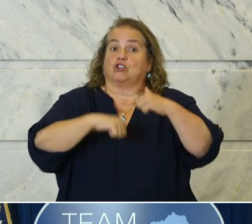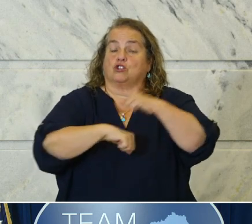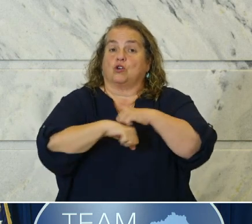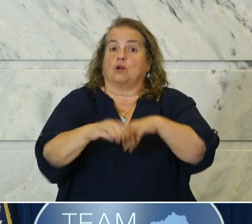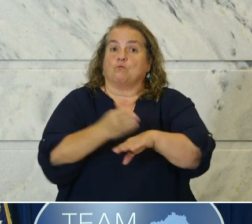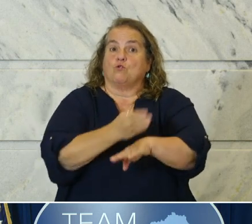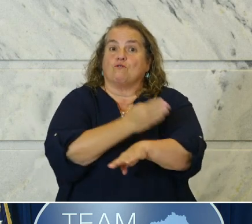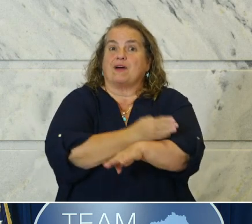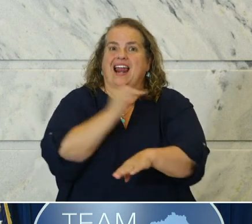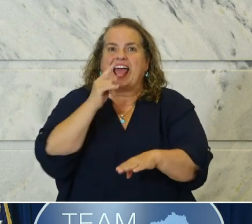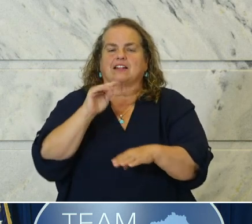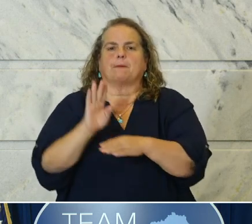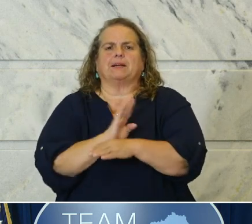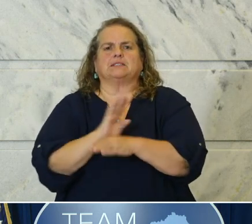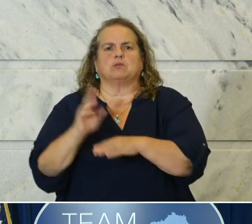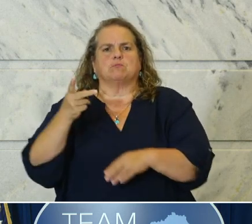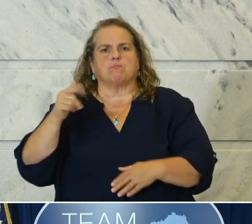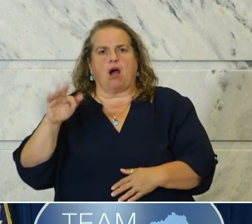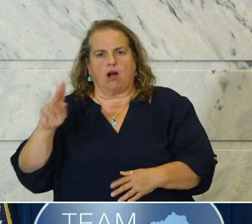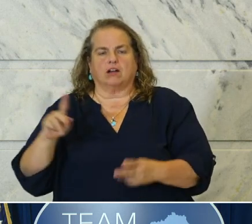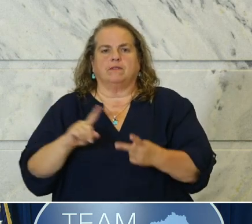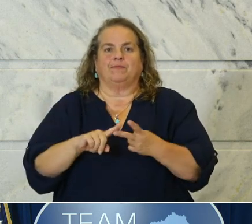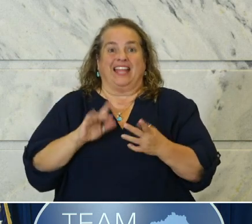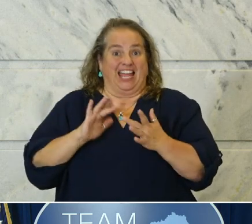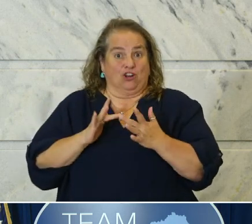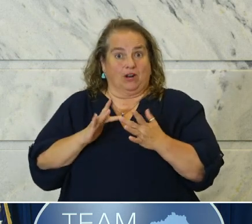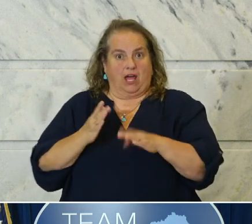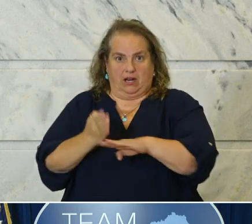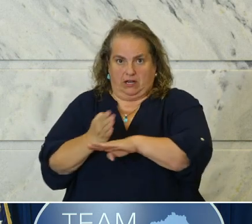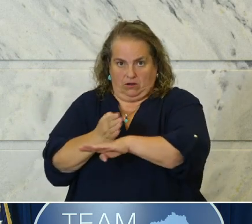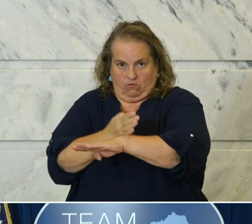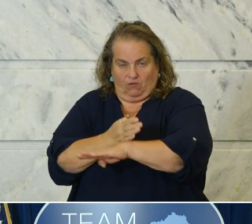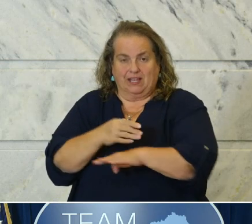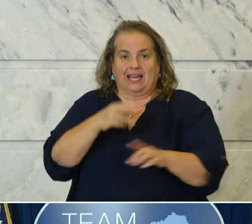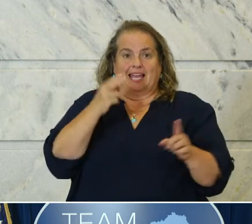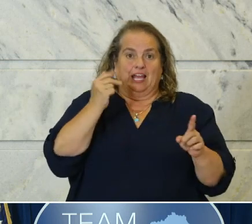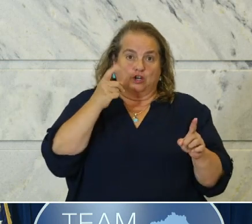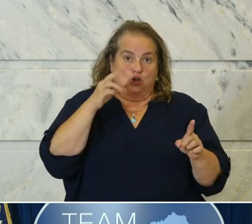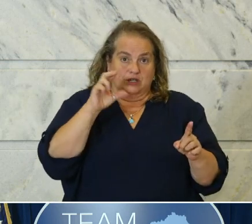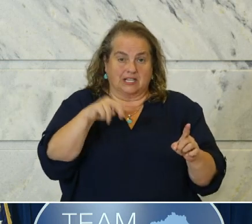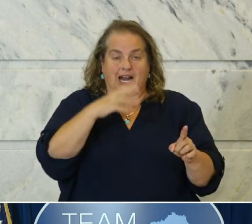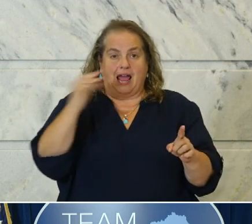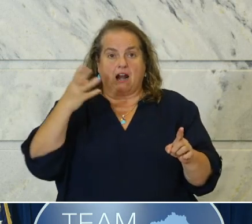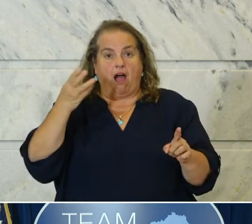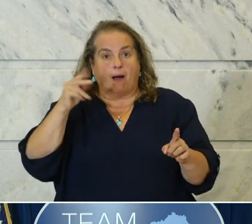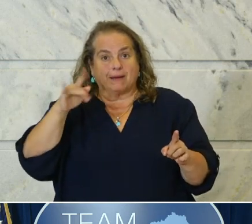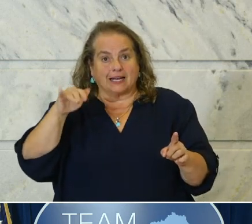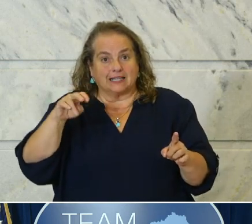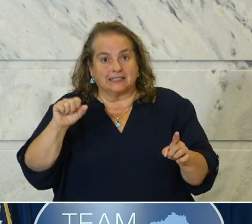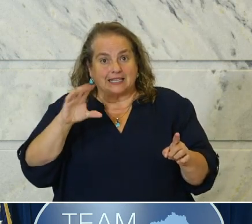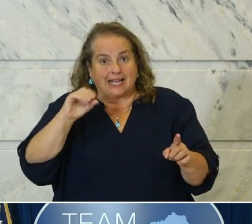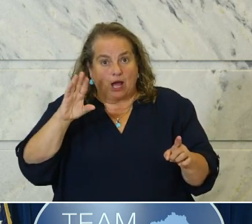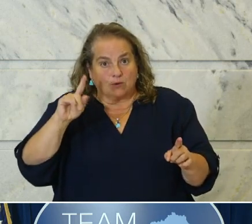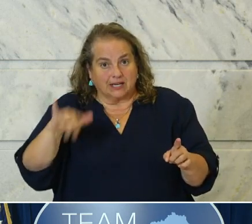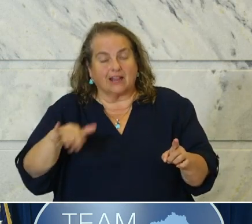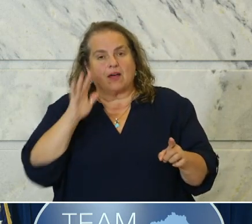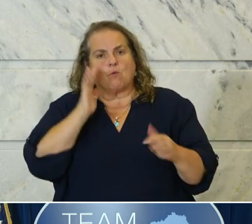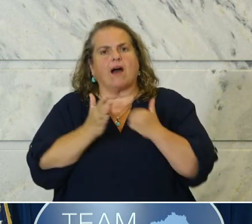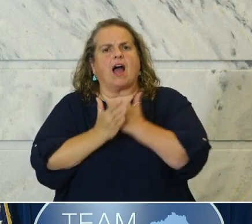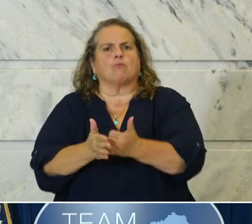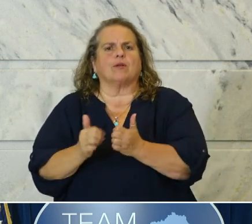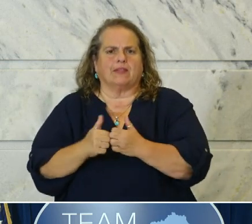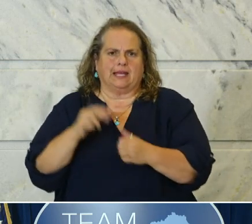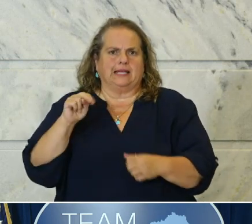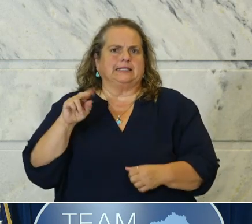Industrial Park, broadband upgrades in Henderson and Hopkins County. That'll help out in NTI. It'll also help the economy